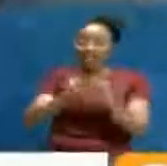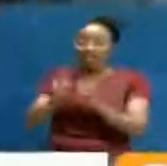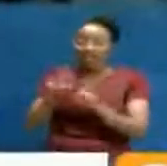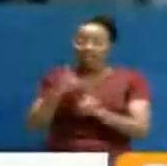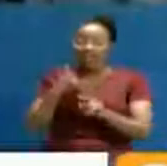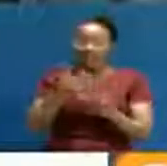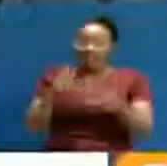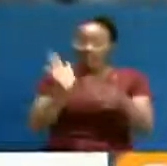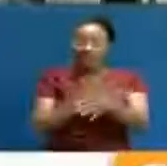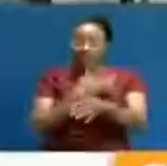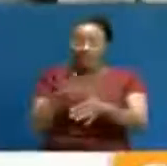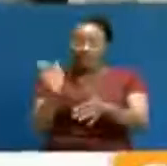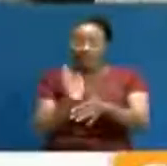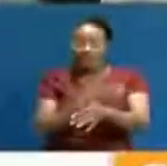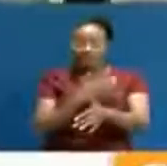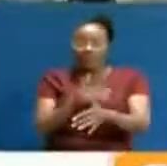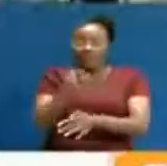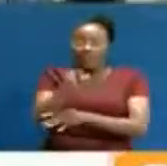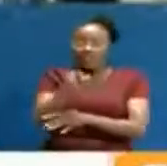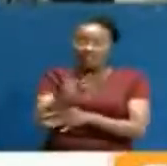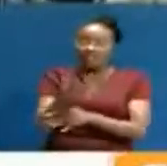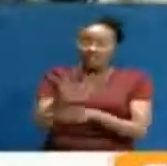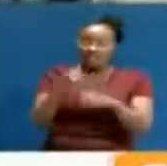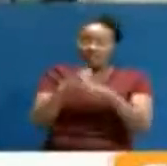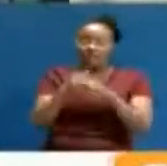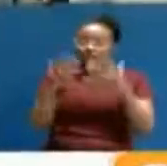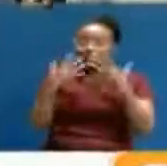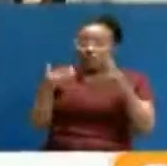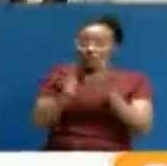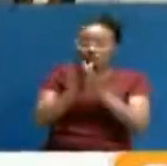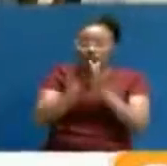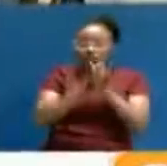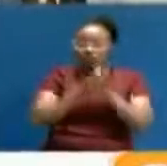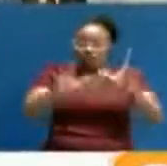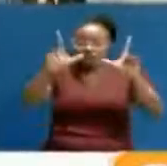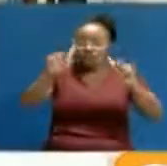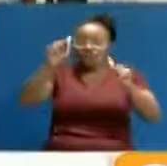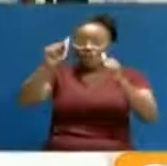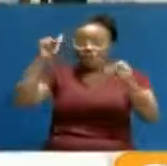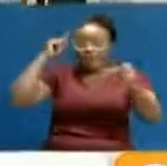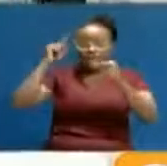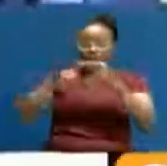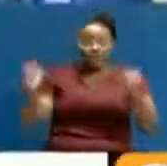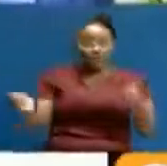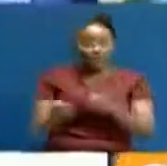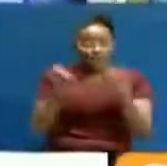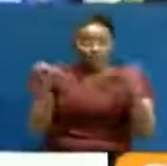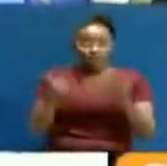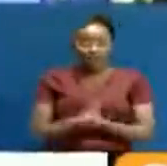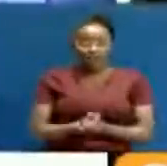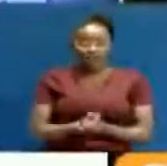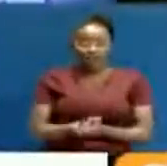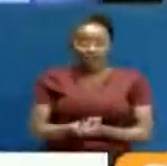white ribbon on their chests. This was to color the anticipated photo session that was meant to take place.